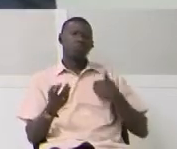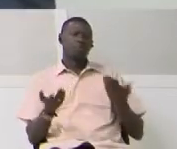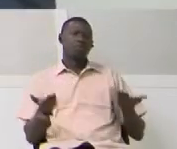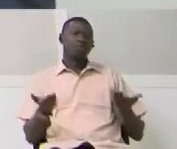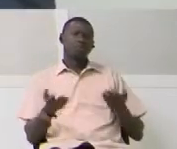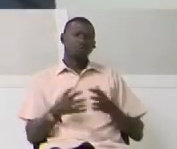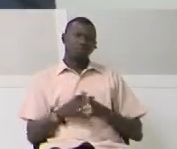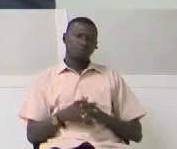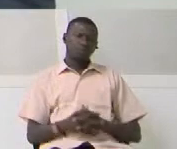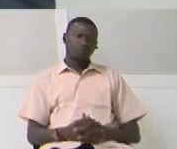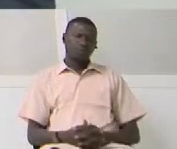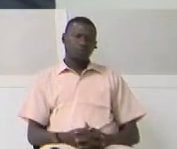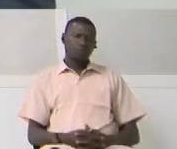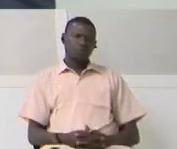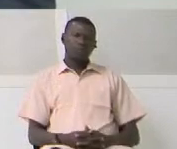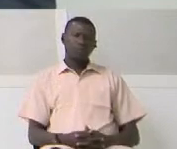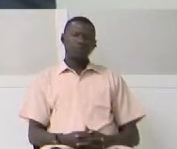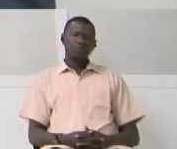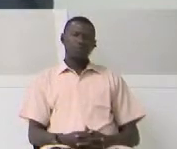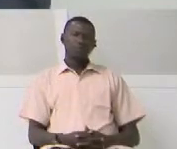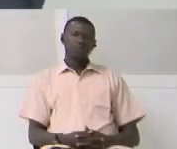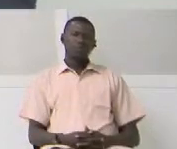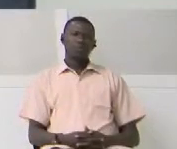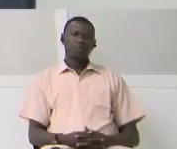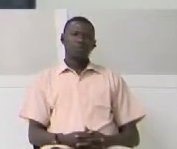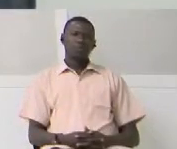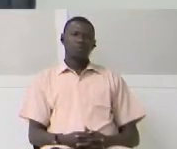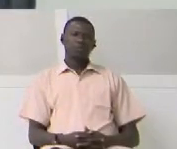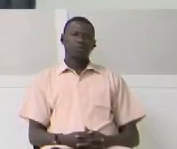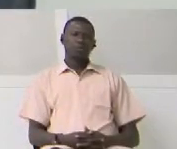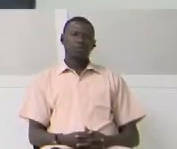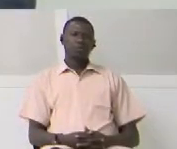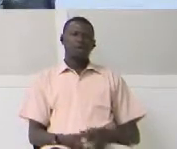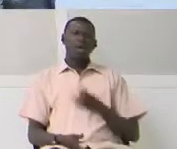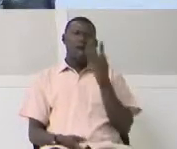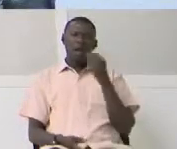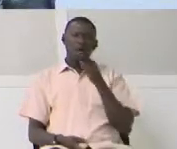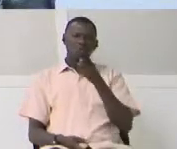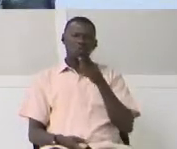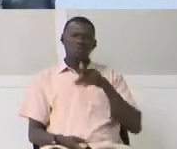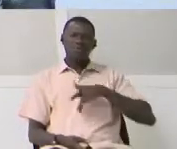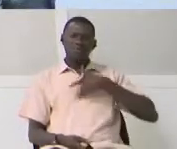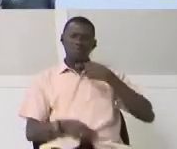What impact, if any, did that statement have on you?